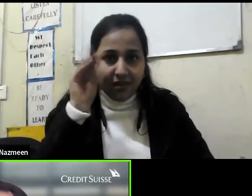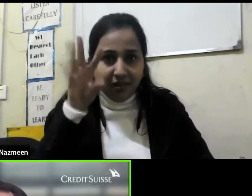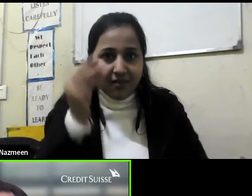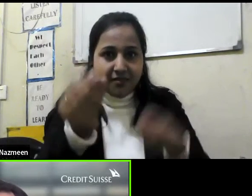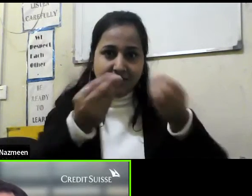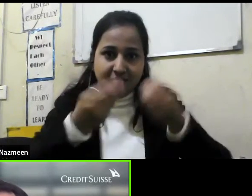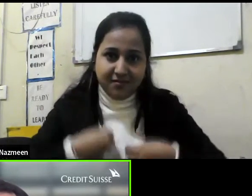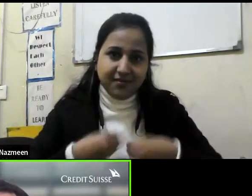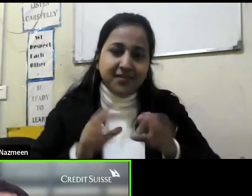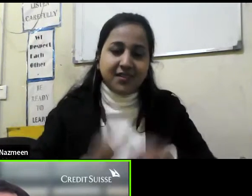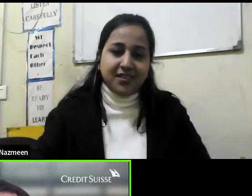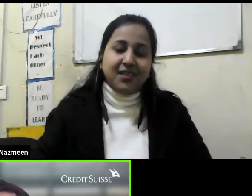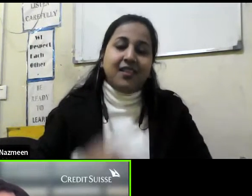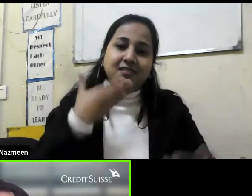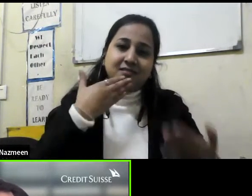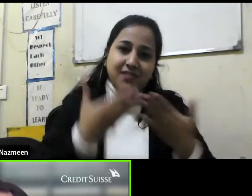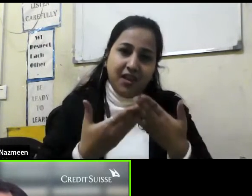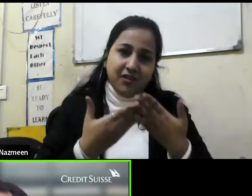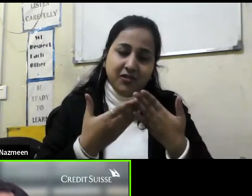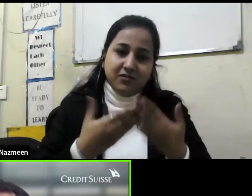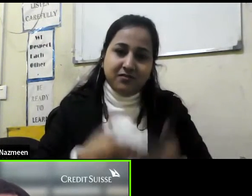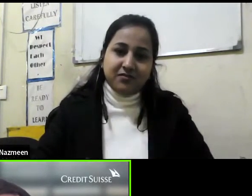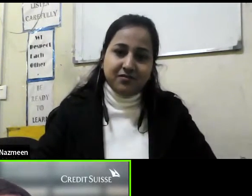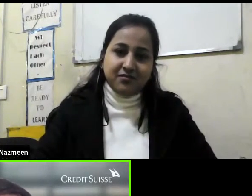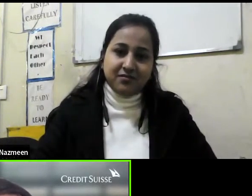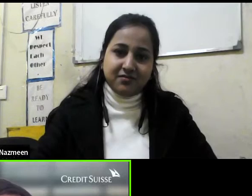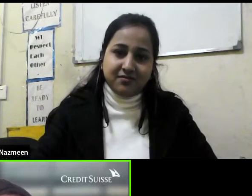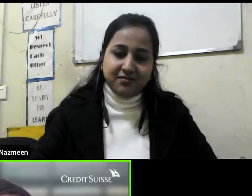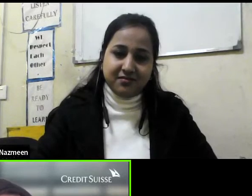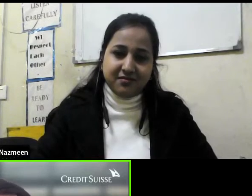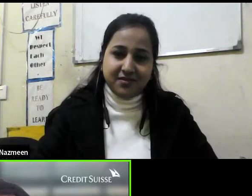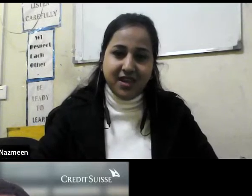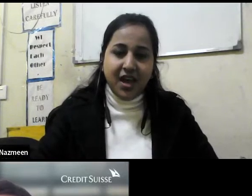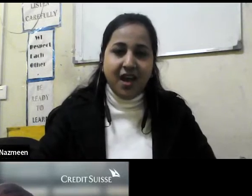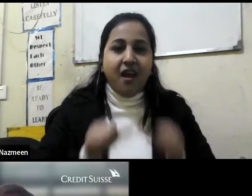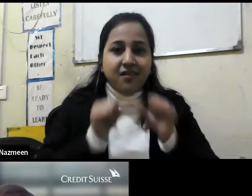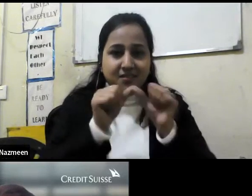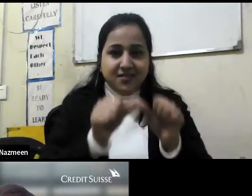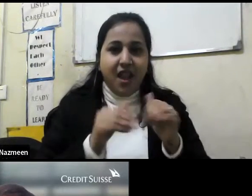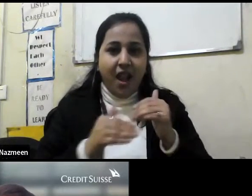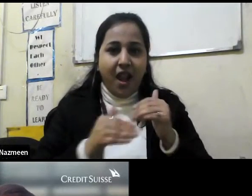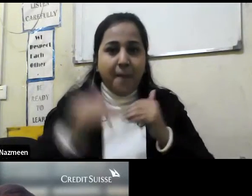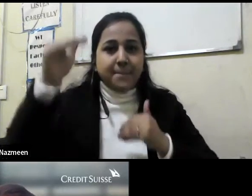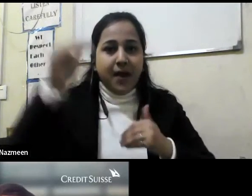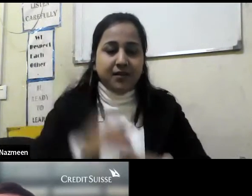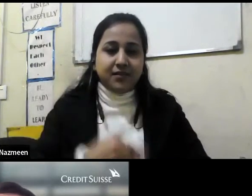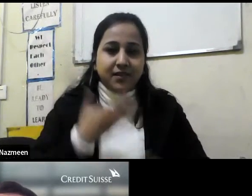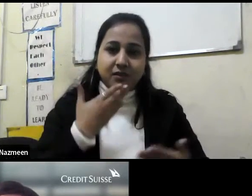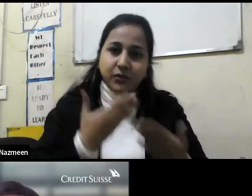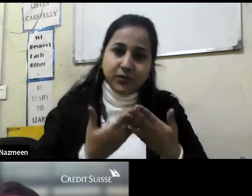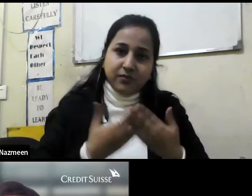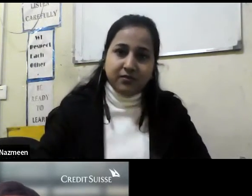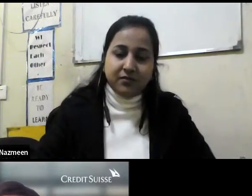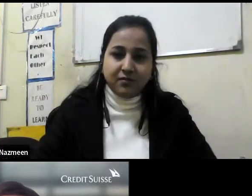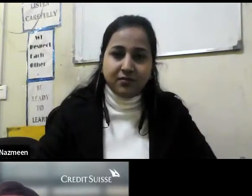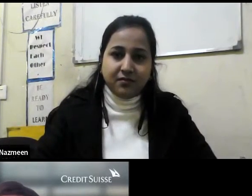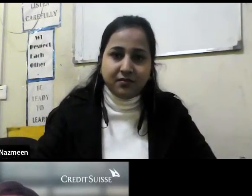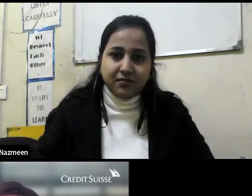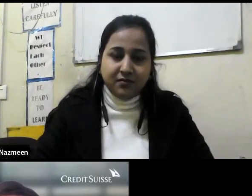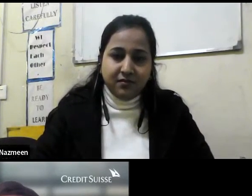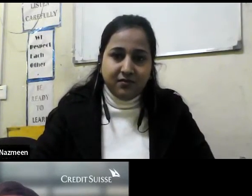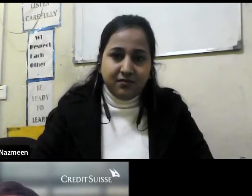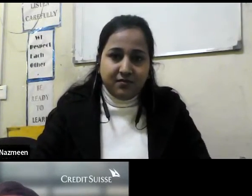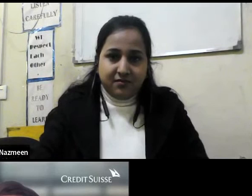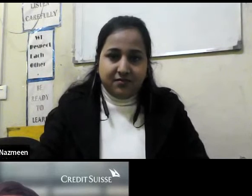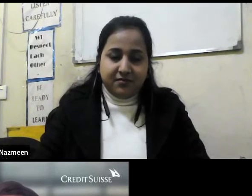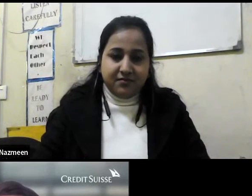So thank you. Sorry, long answer to that. Thank you. Thank you, Shamin. You brought out a very important